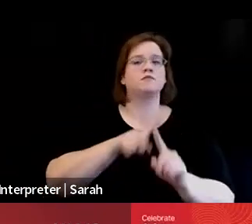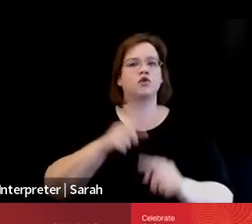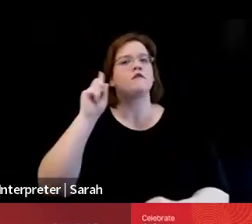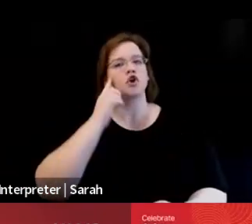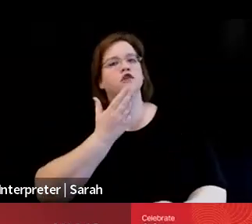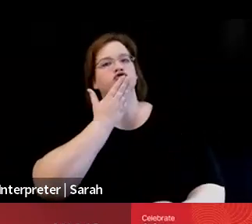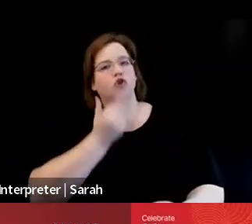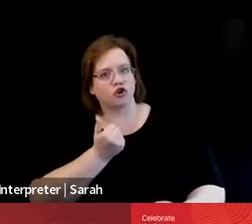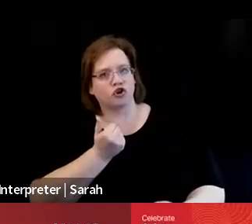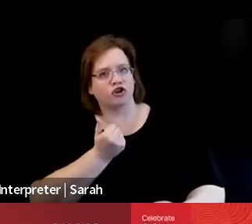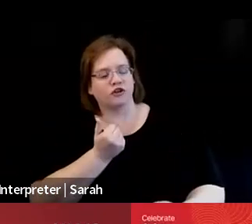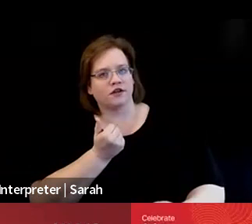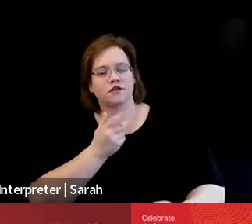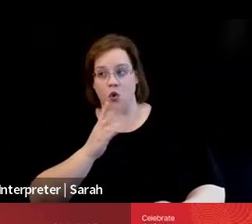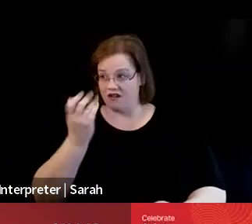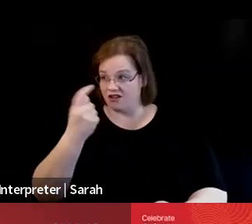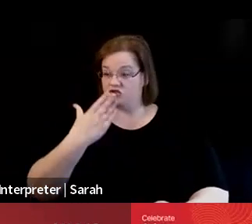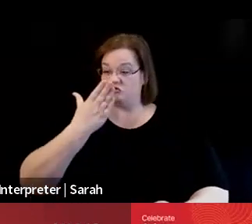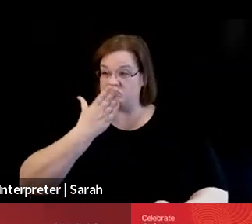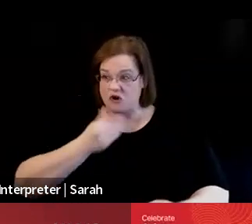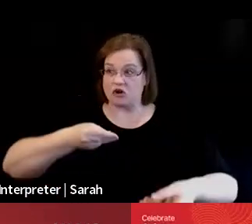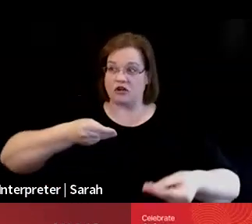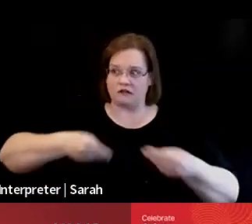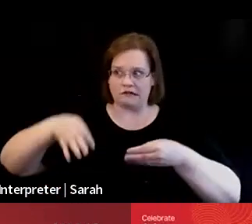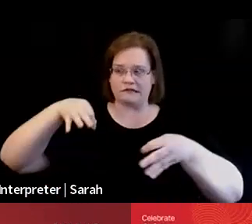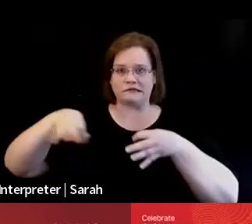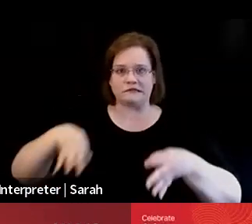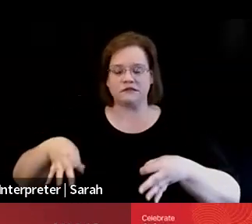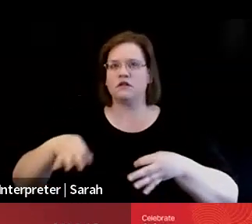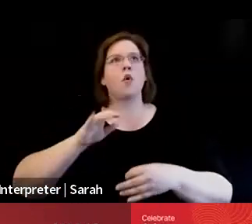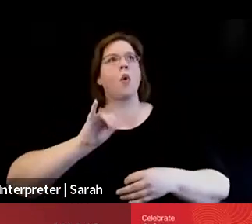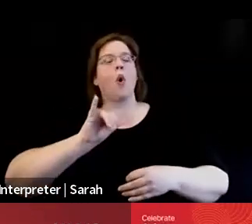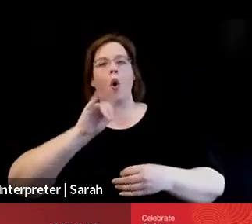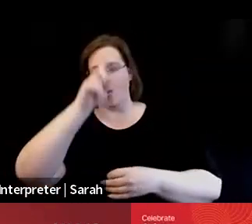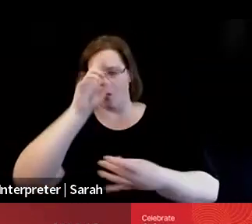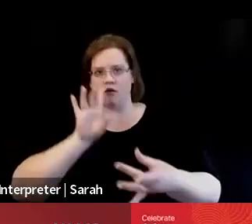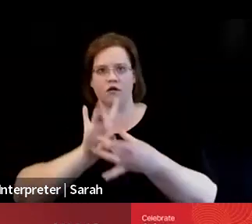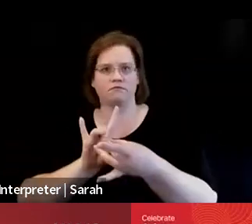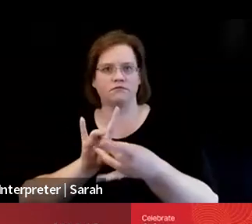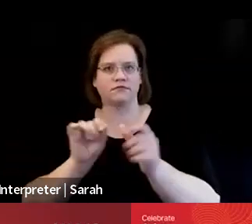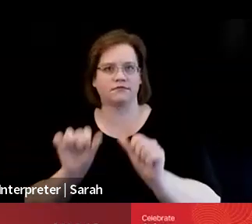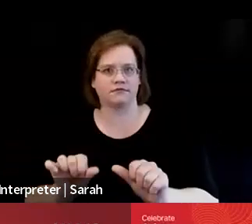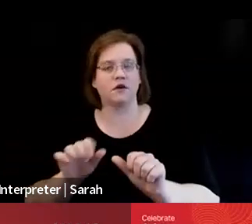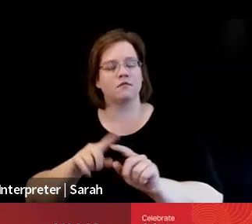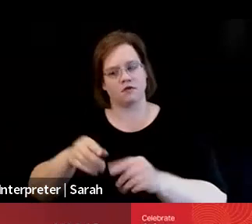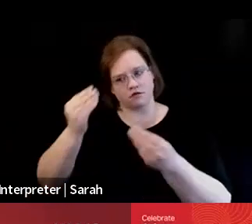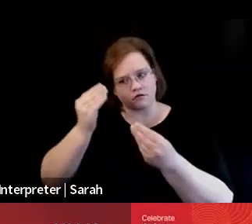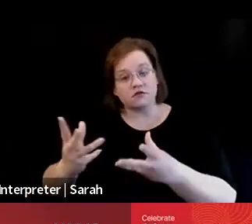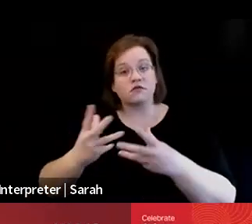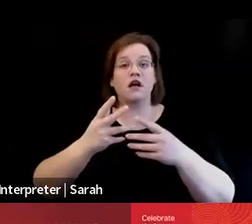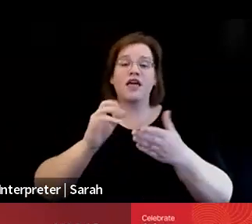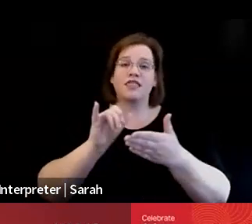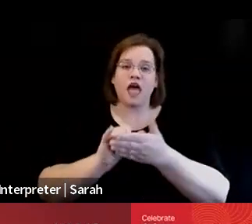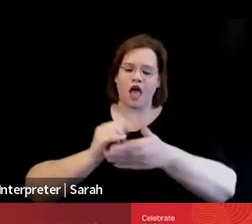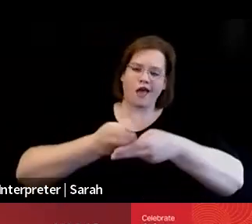so if you can connect those two things for them, they might understand what's going on with them. But very often they need to know that scientific and technical